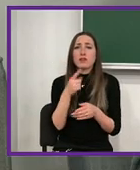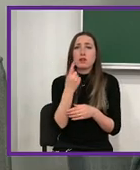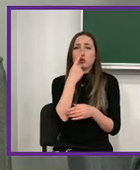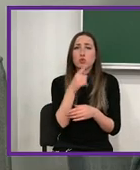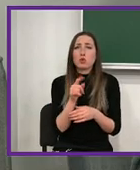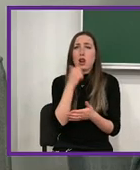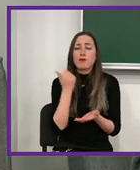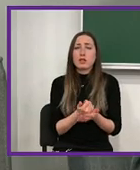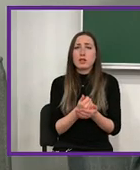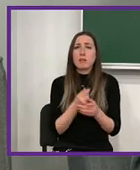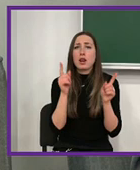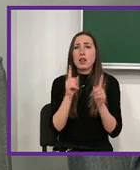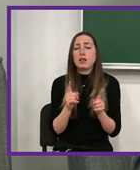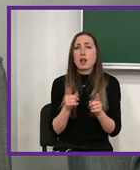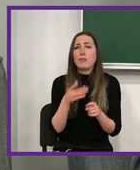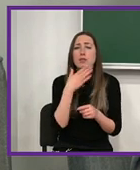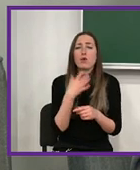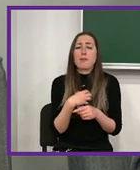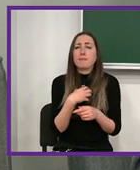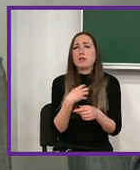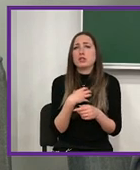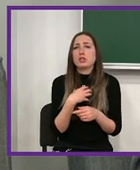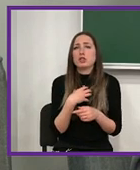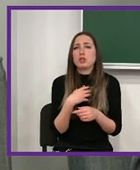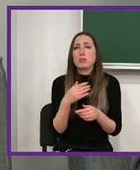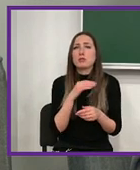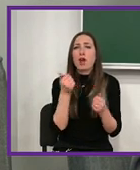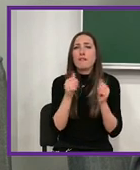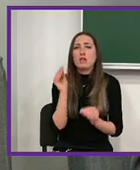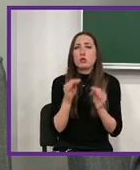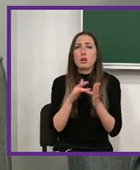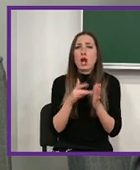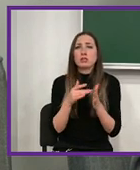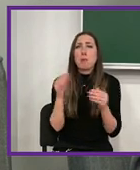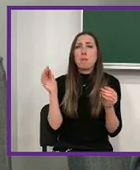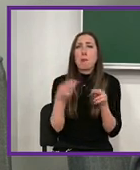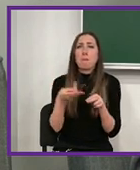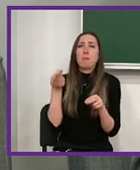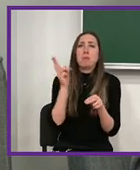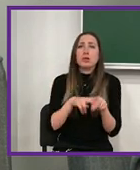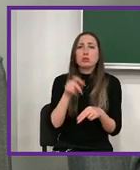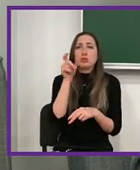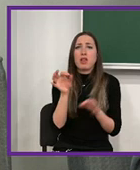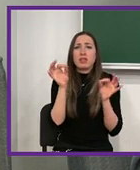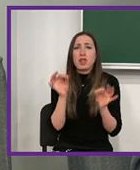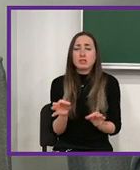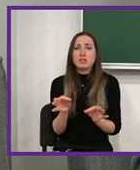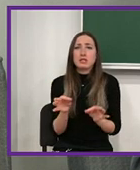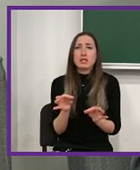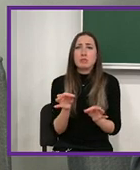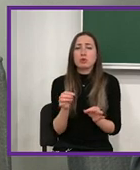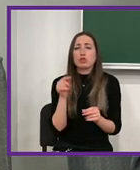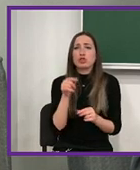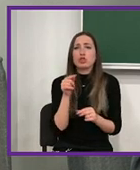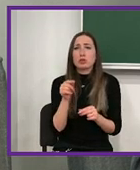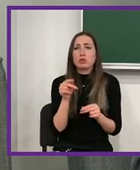have to make anything on the side, sort of new human rights policies. Look at what you have and see where you can integrate